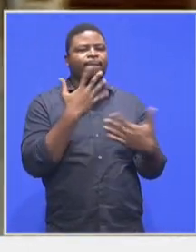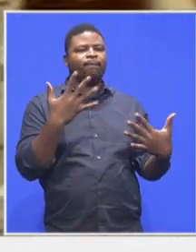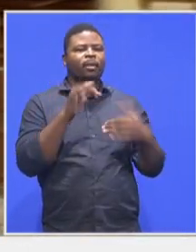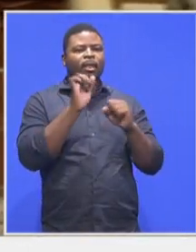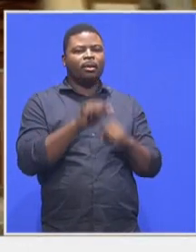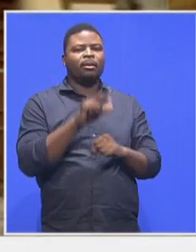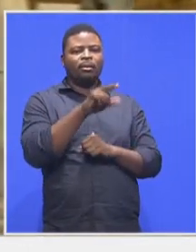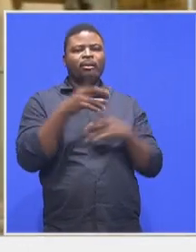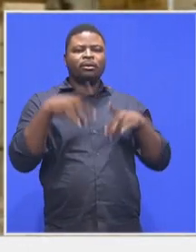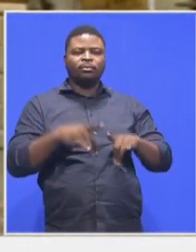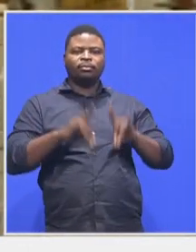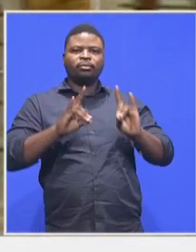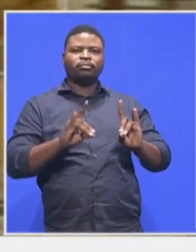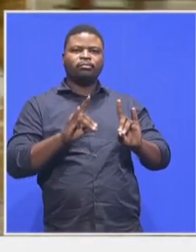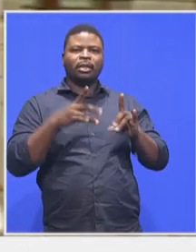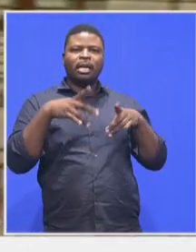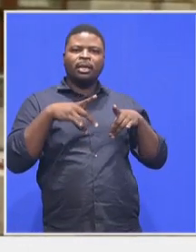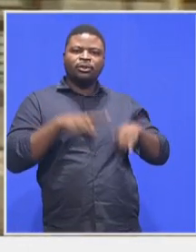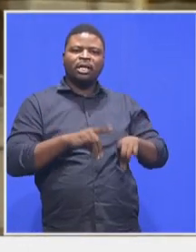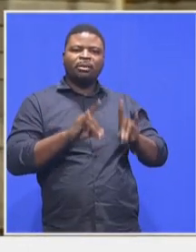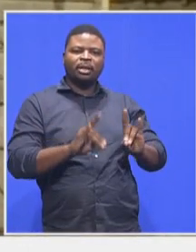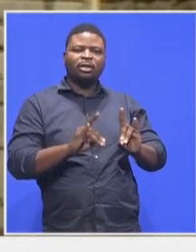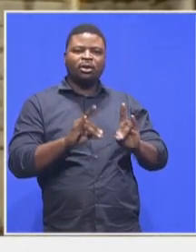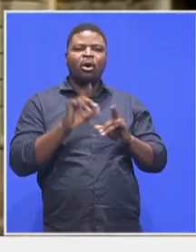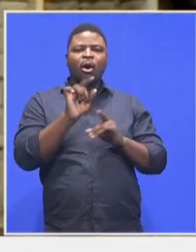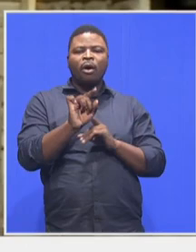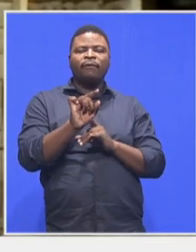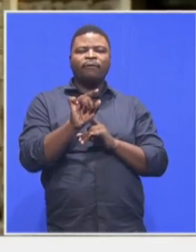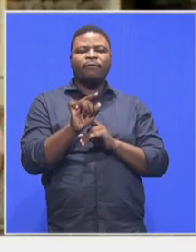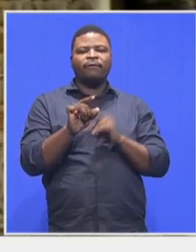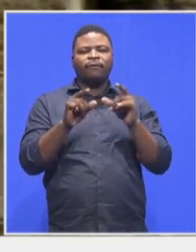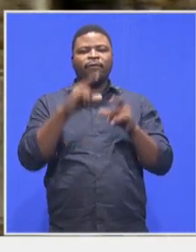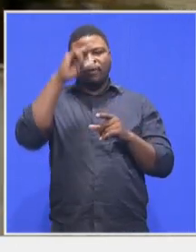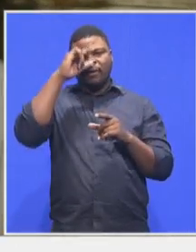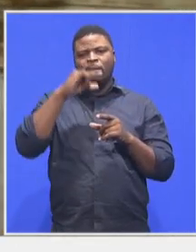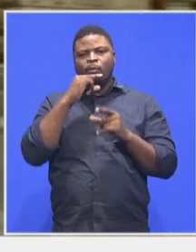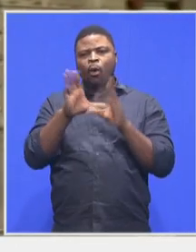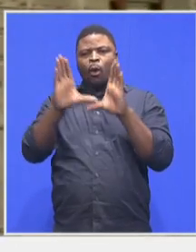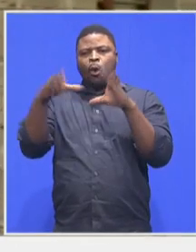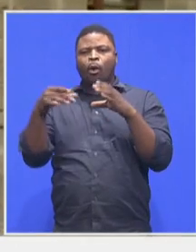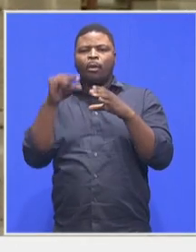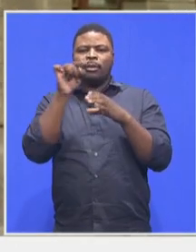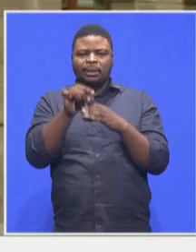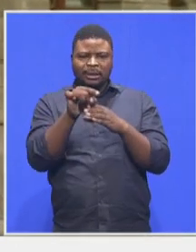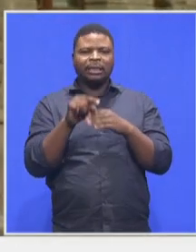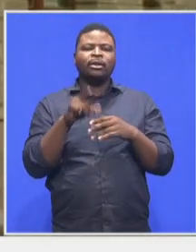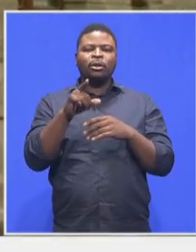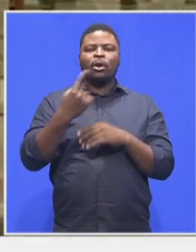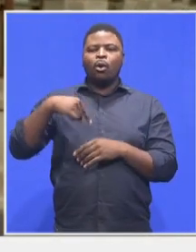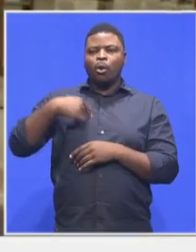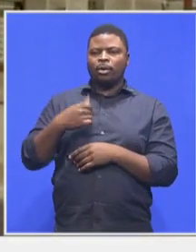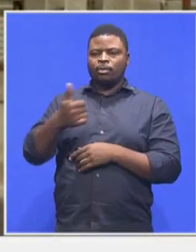chairperson of the Appropriations Committee. Wish him all the best in his oversight role when the